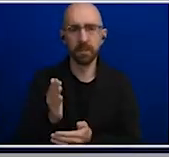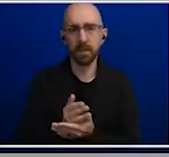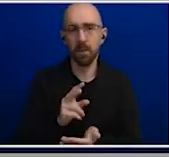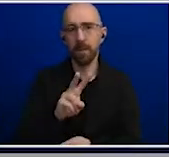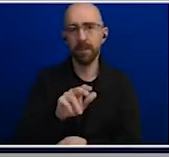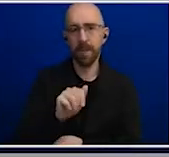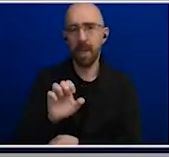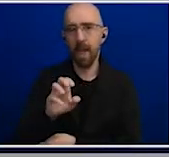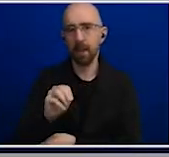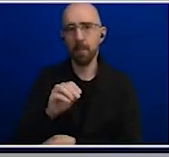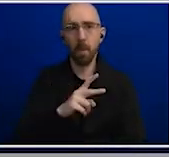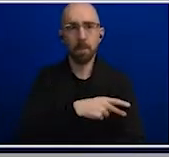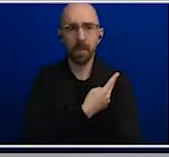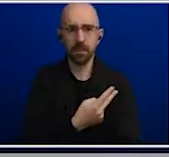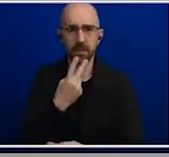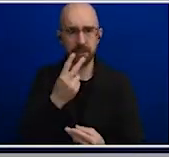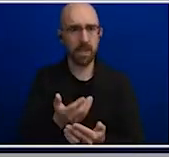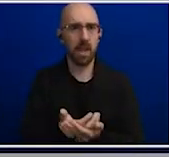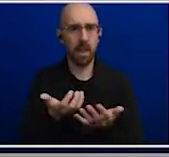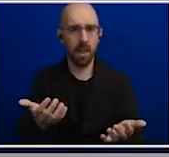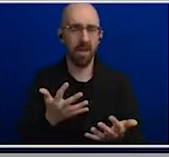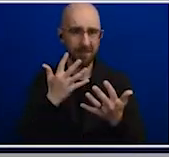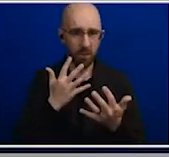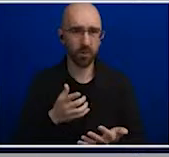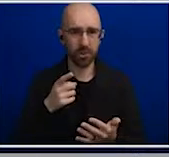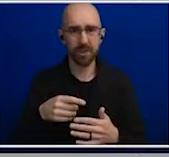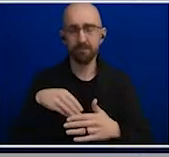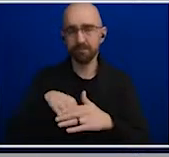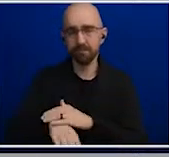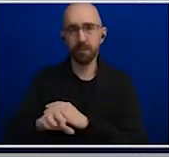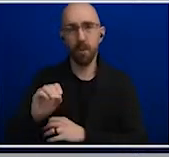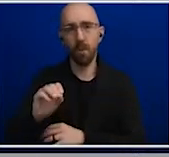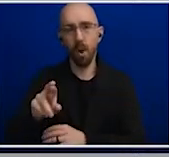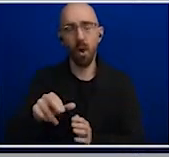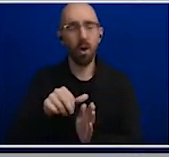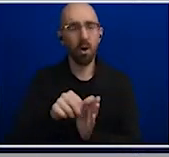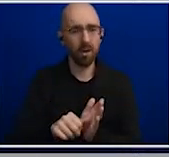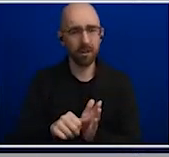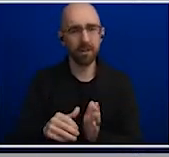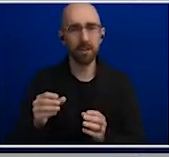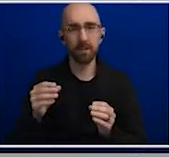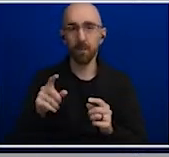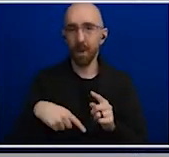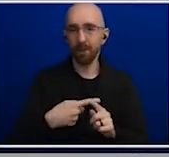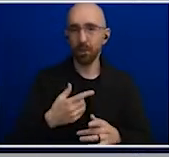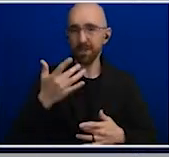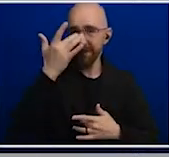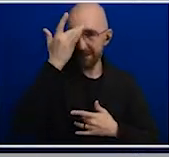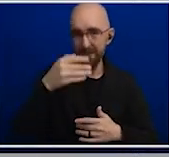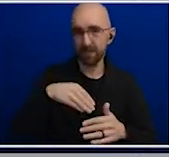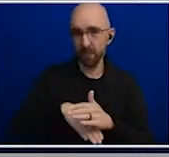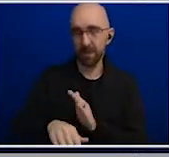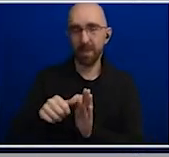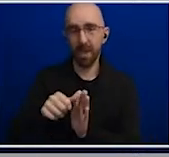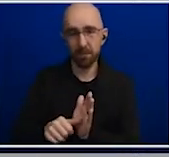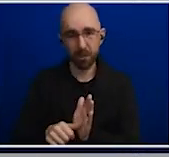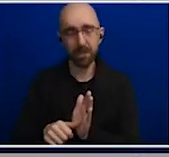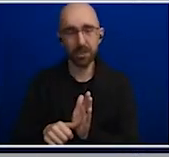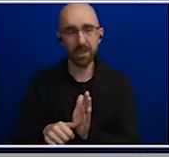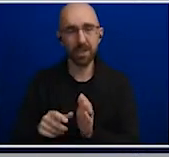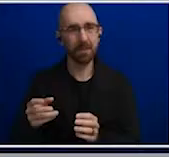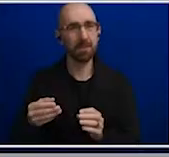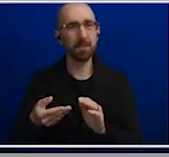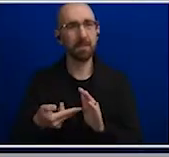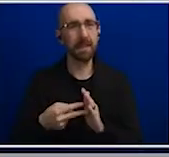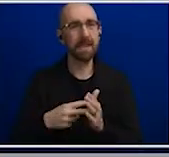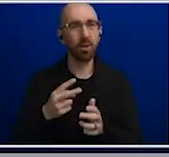lot, unfortunately, that go into the operation. And the sicker you go into the operation, the harder it is on the back